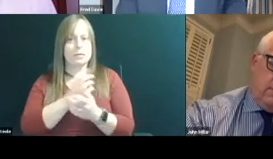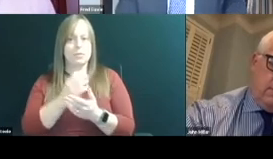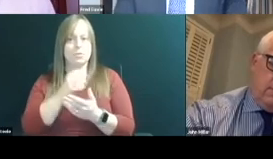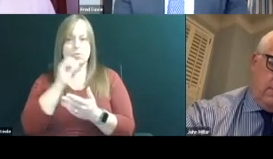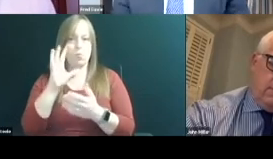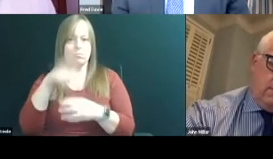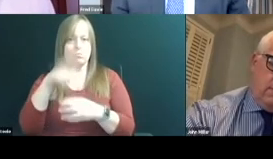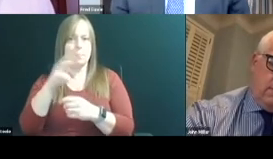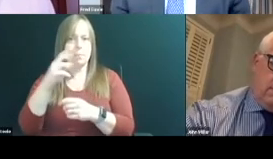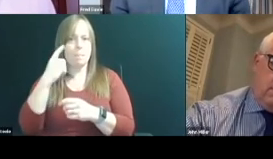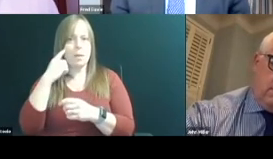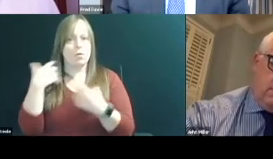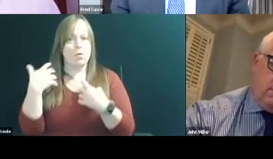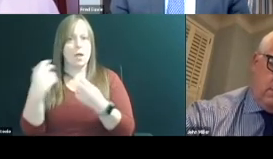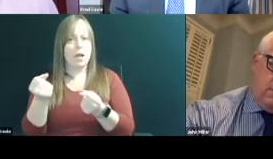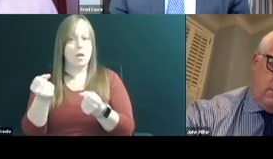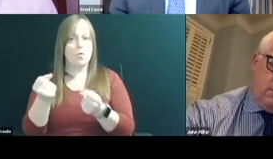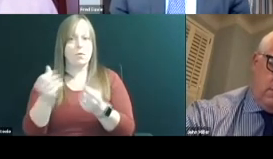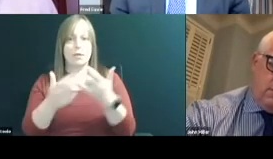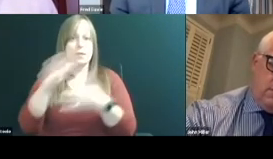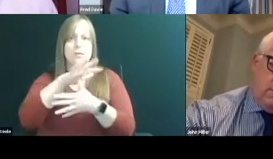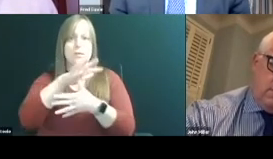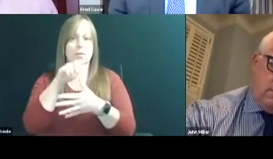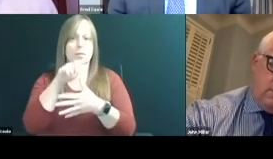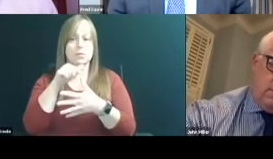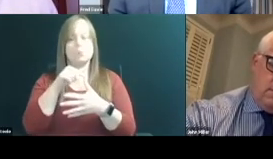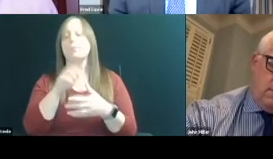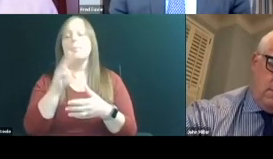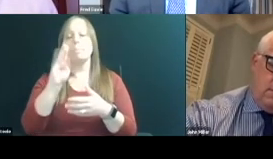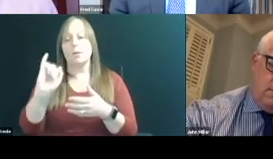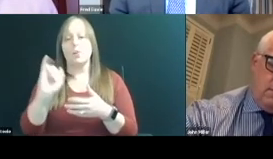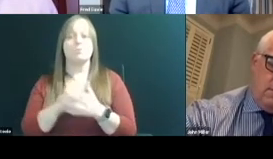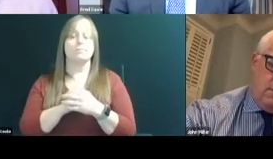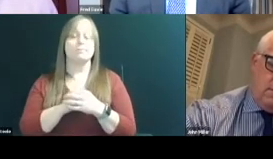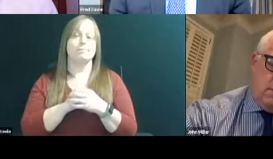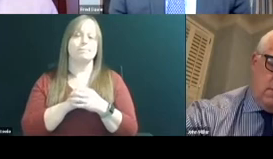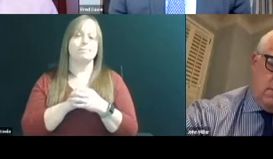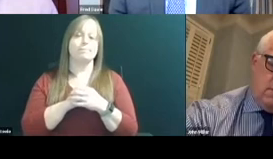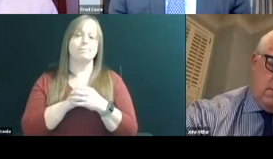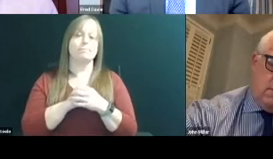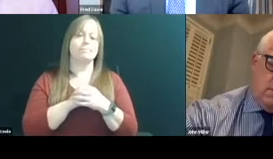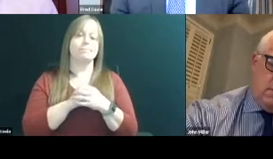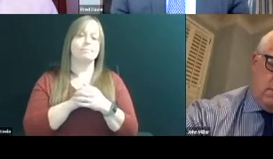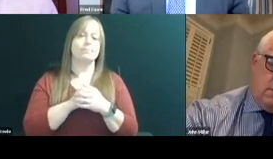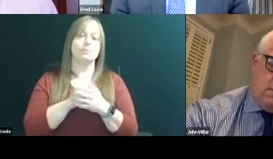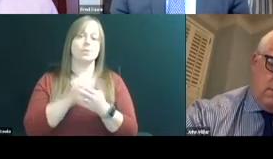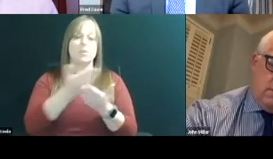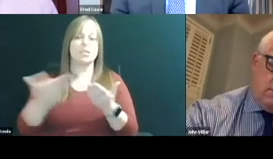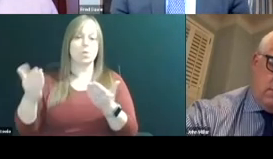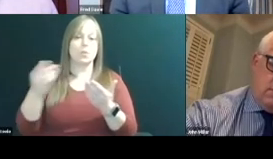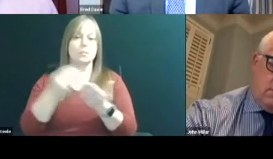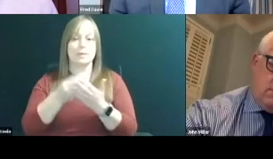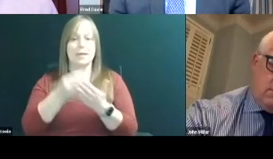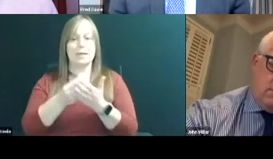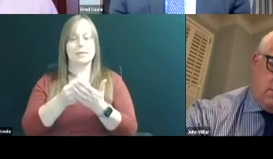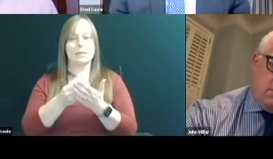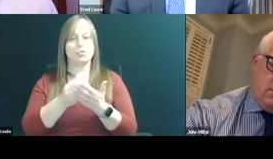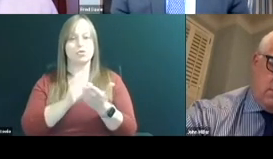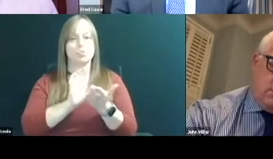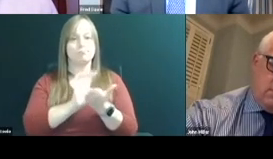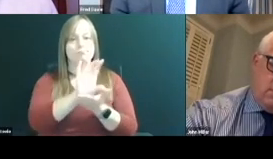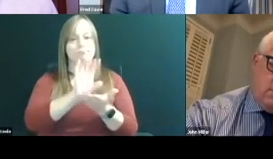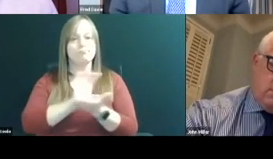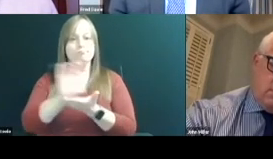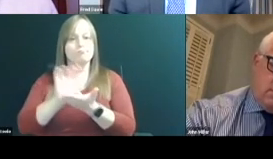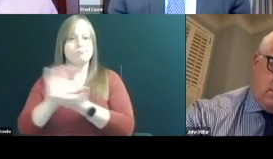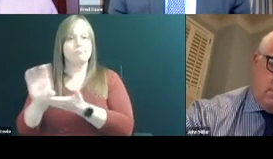belong in, mental health being at the top of the list. So when we speak about where resources should go